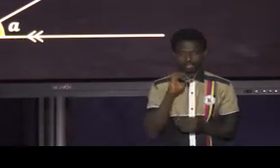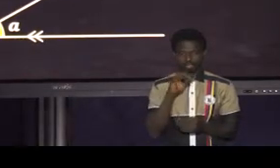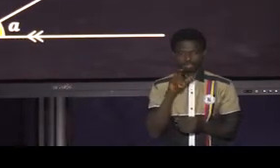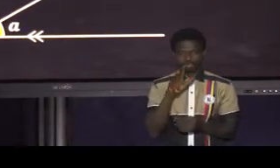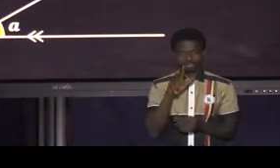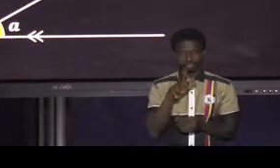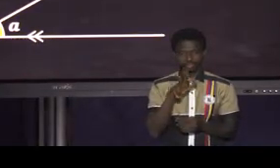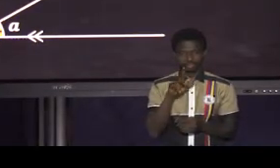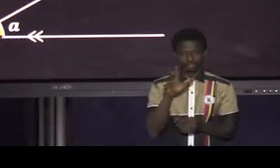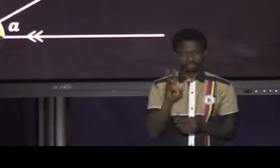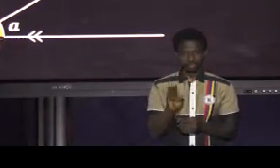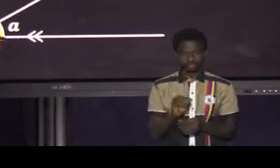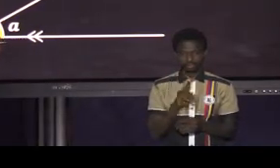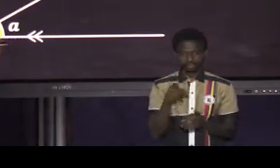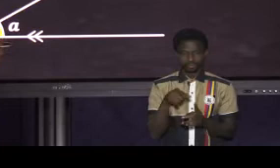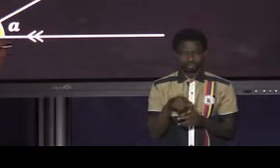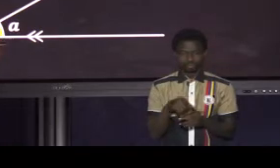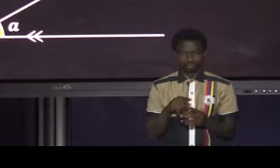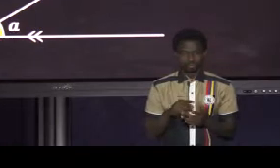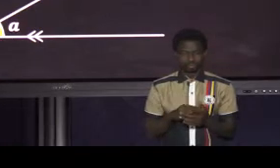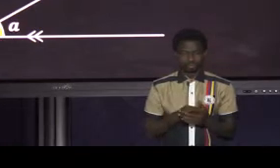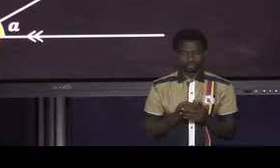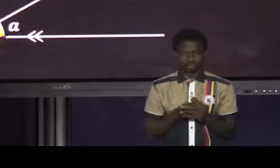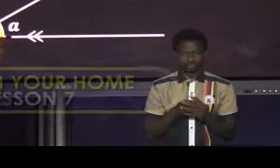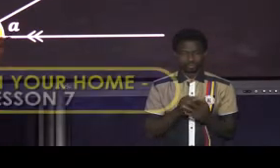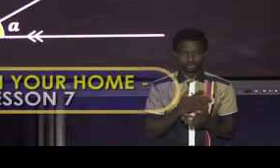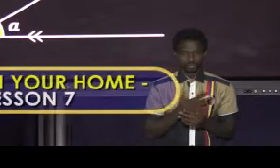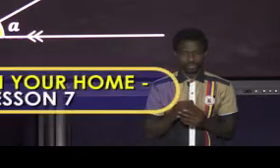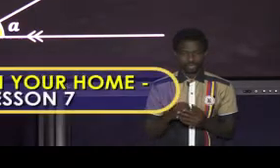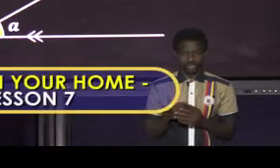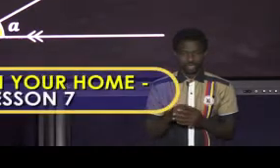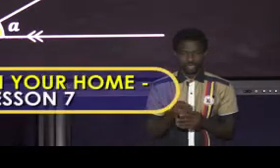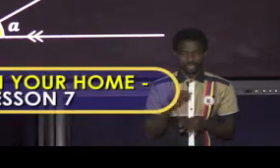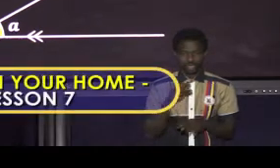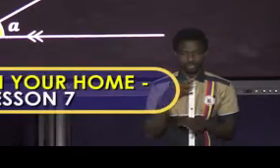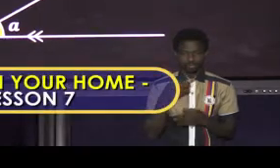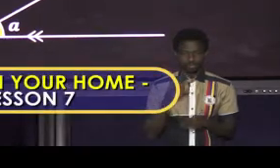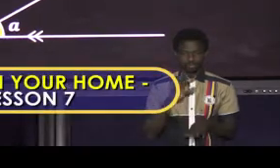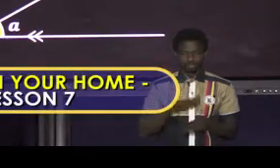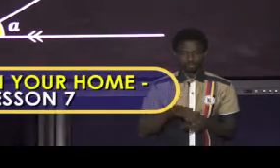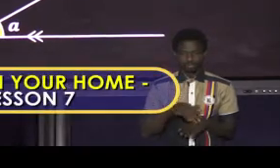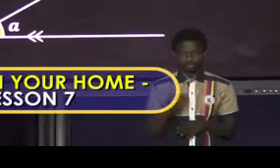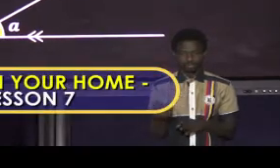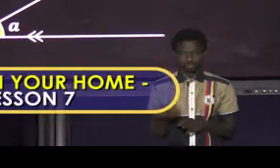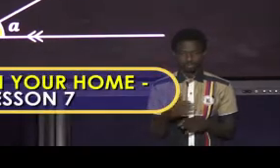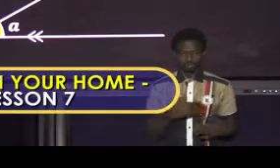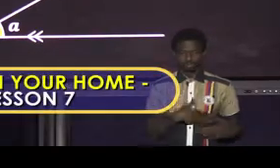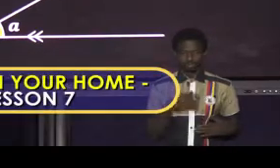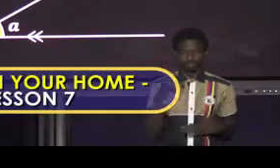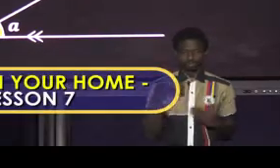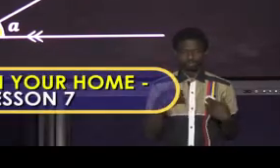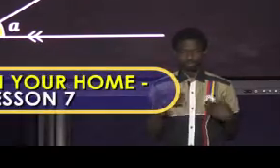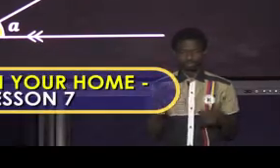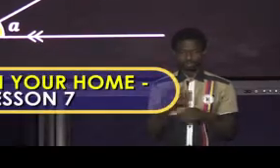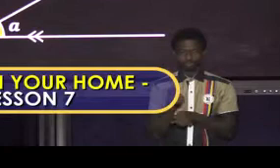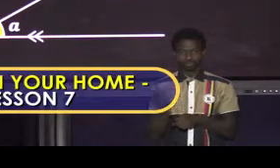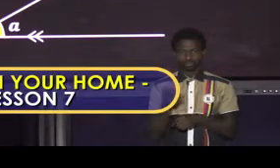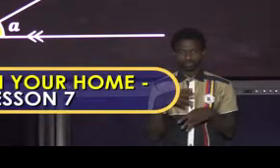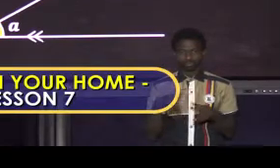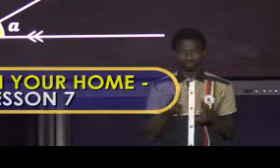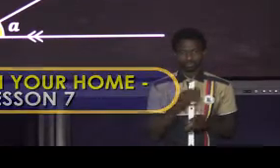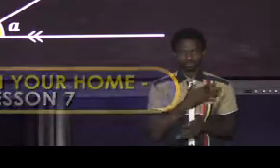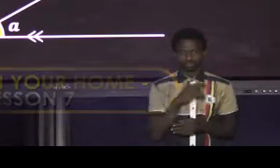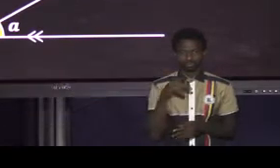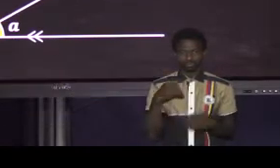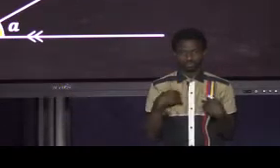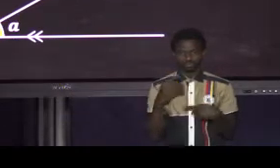when you start at a point and you get to the other side, on the opposite side, and you form a straight line, that means you have gone halfway, and that means you